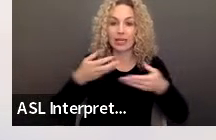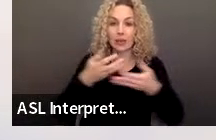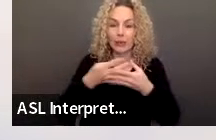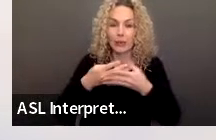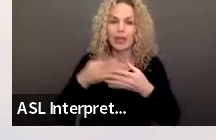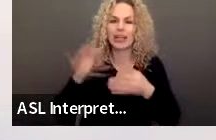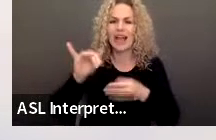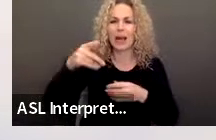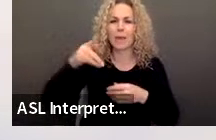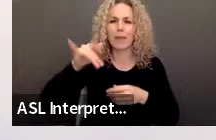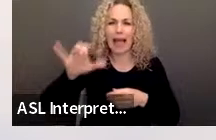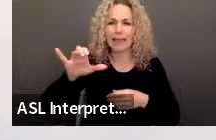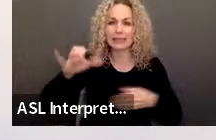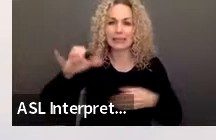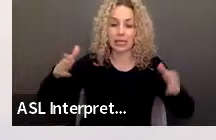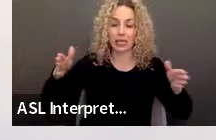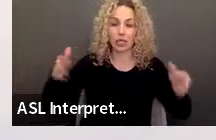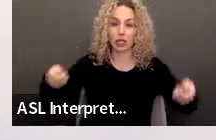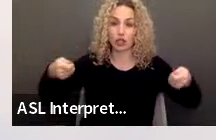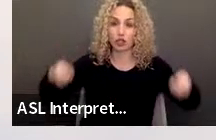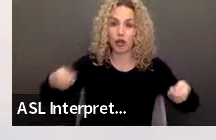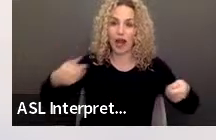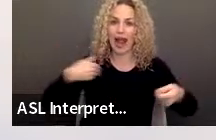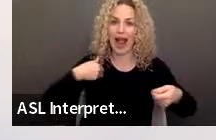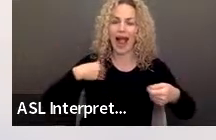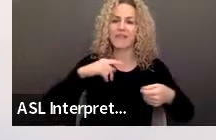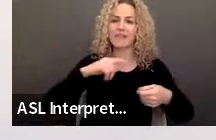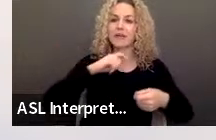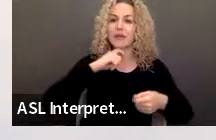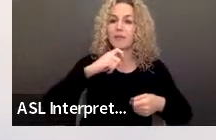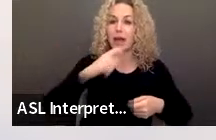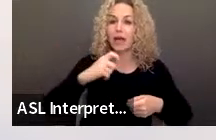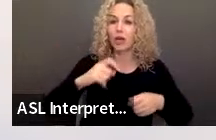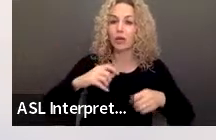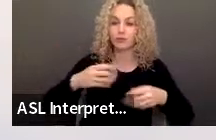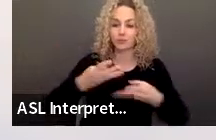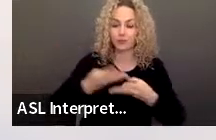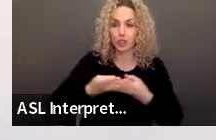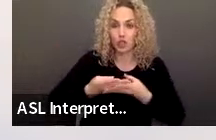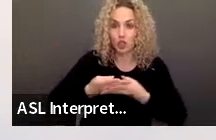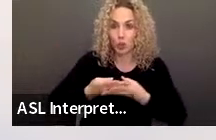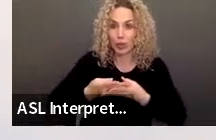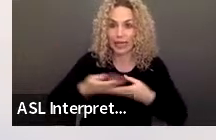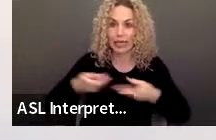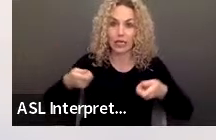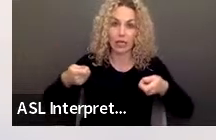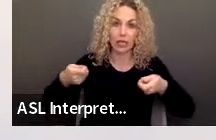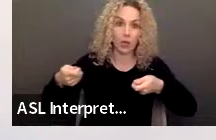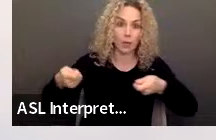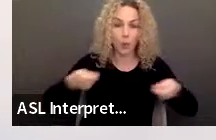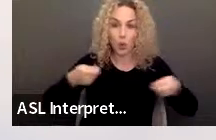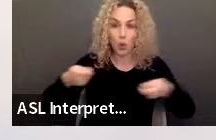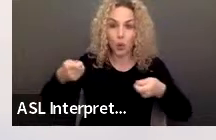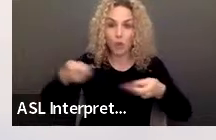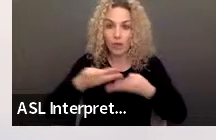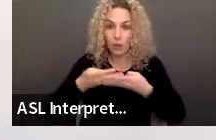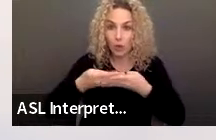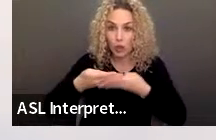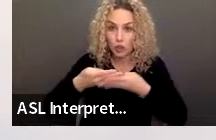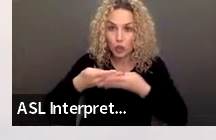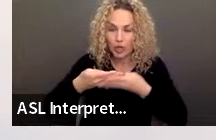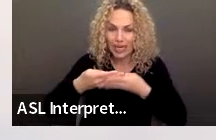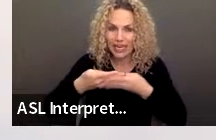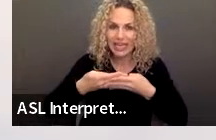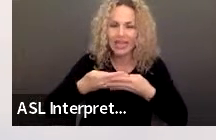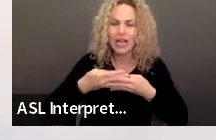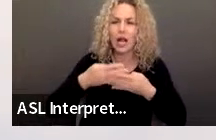a plastic tray that has a screen, a metal screen at the bottom. And as you move the soil through that screen, it sifts